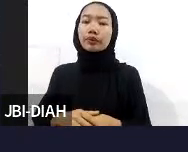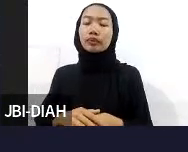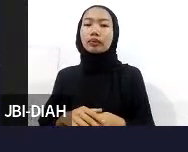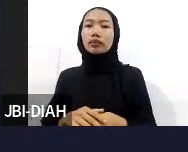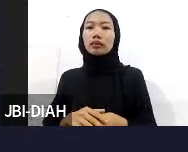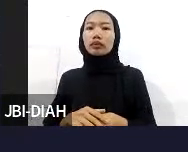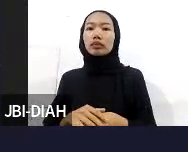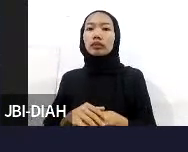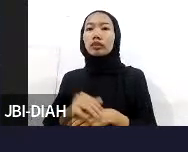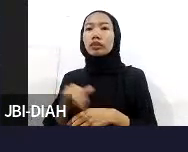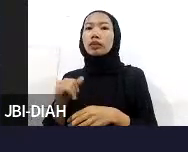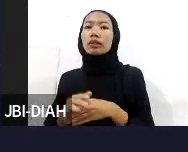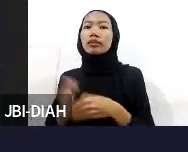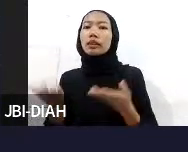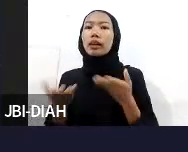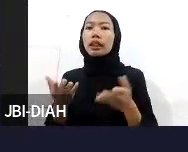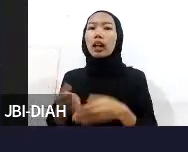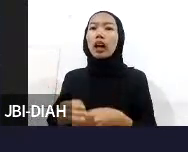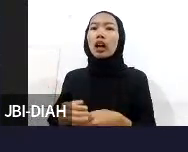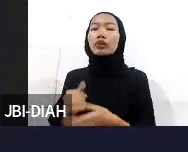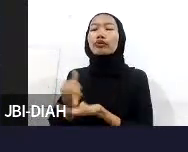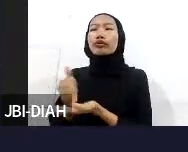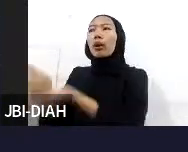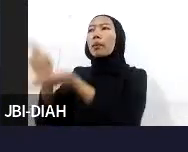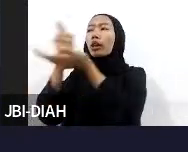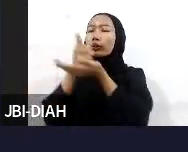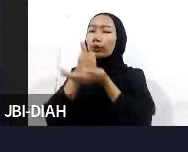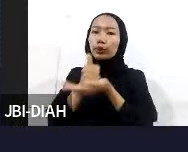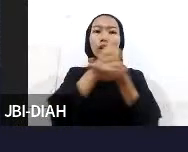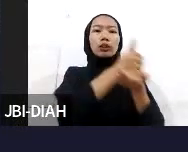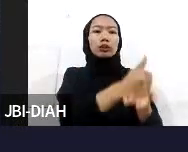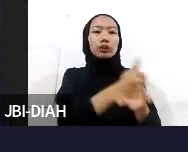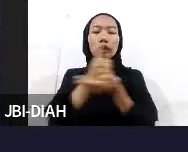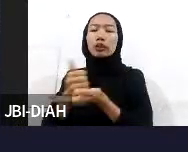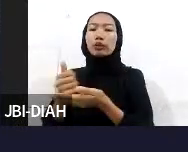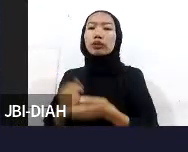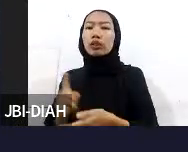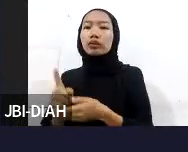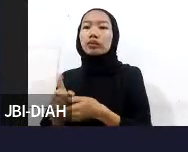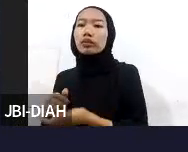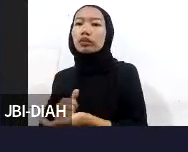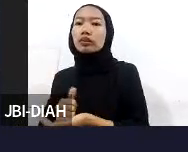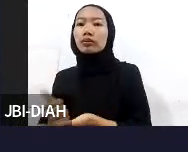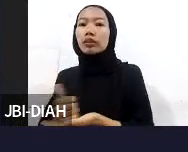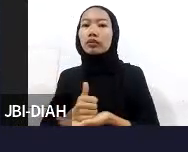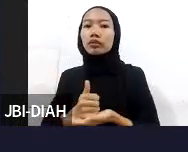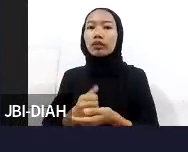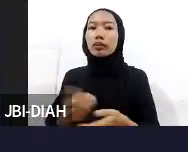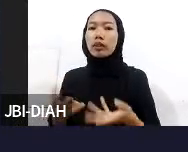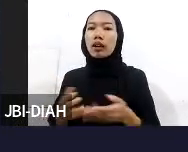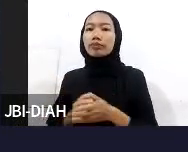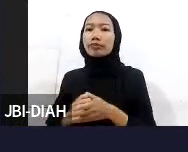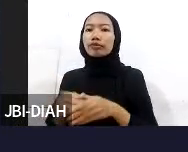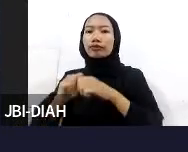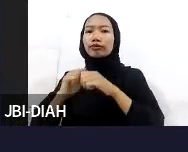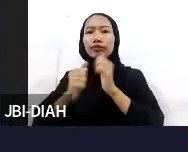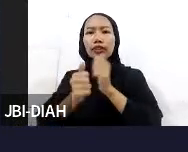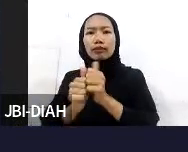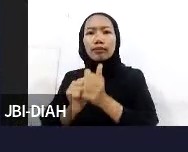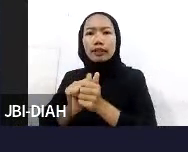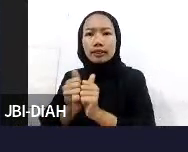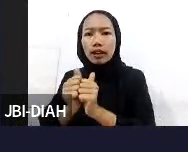through problem solutions, coming together to fight